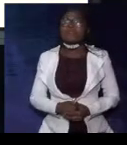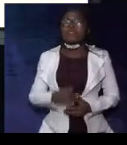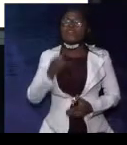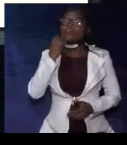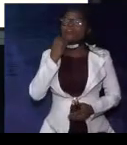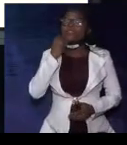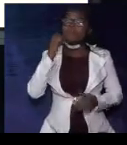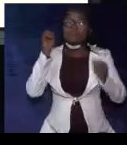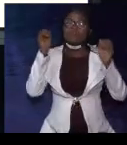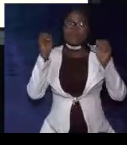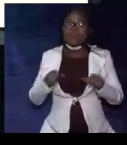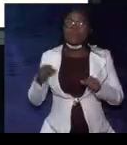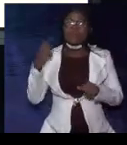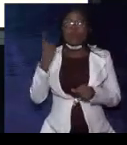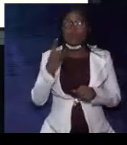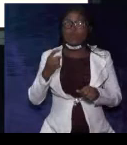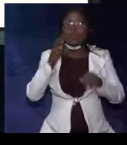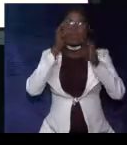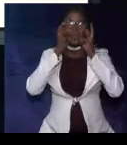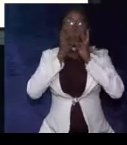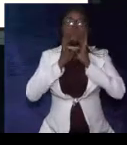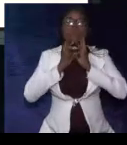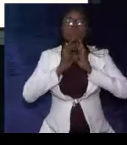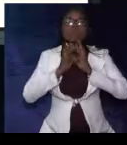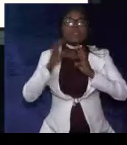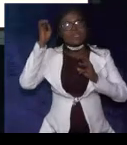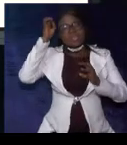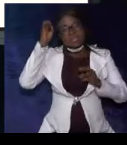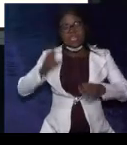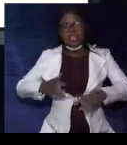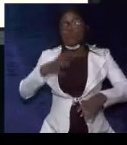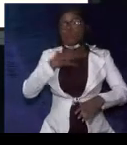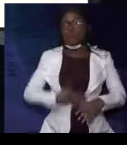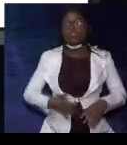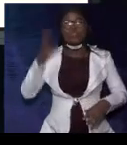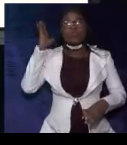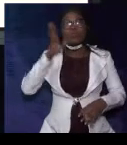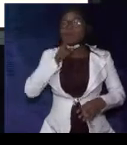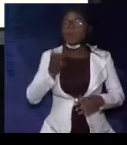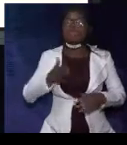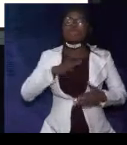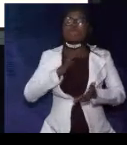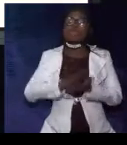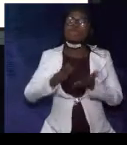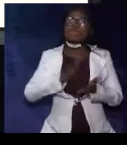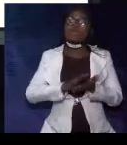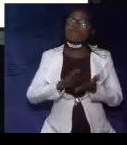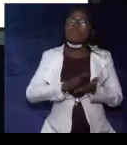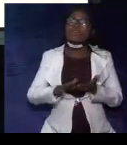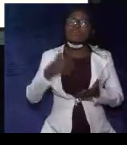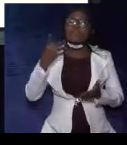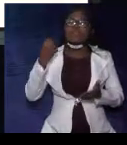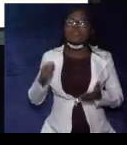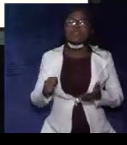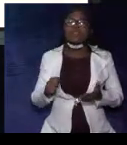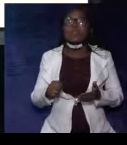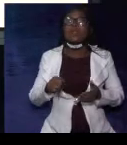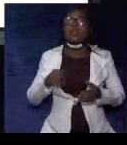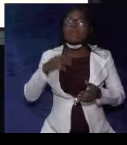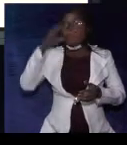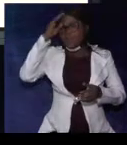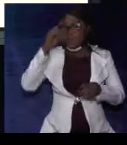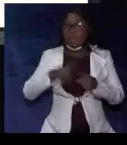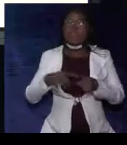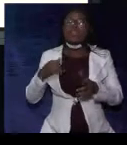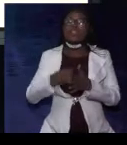Joseph could only weep. He wished he had forgiven his brother. It was too